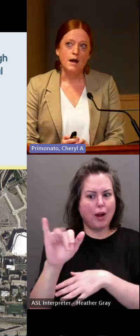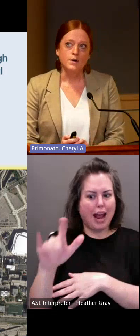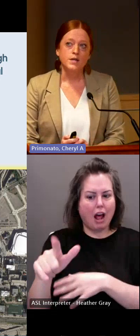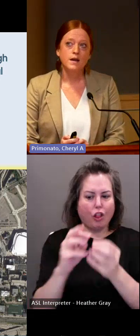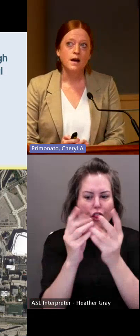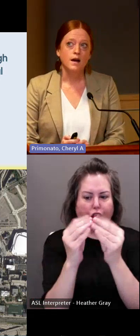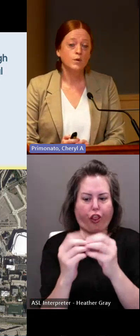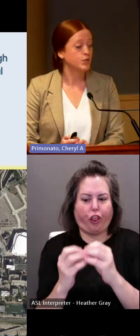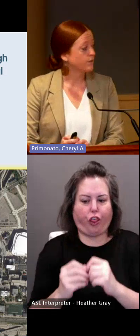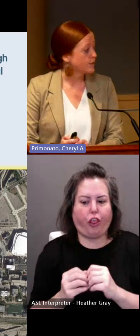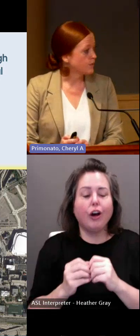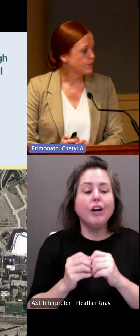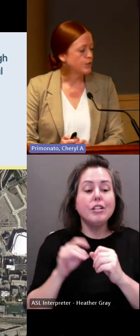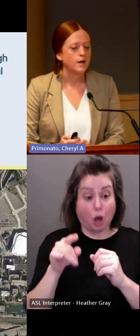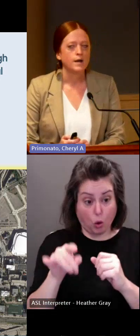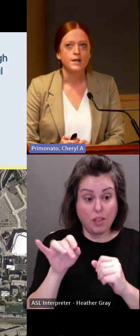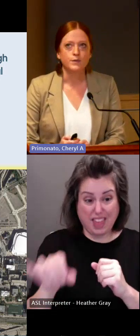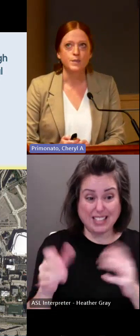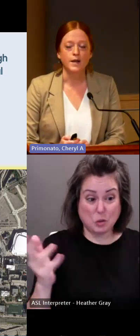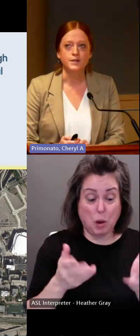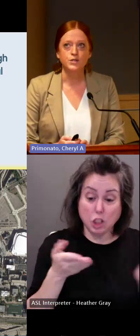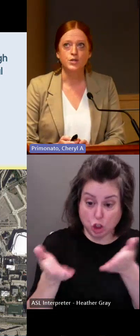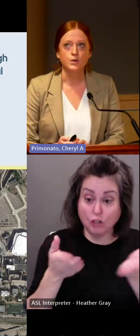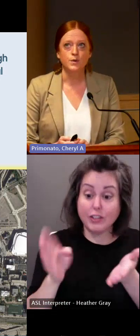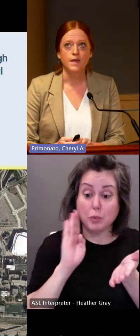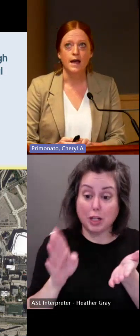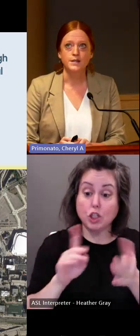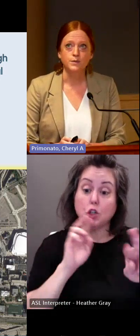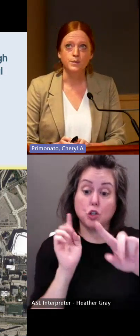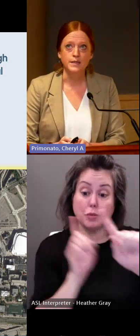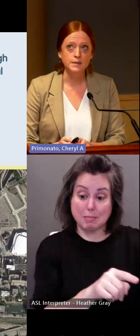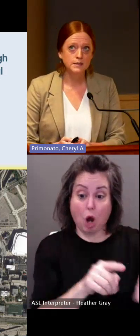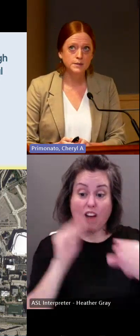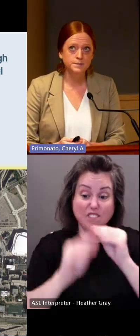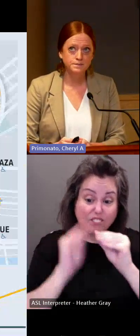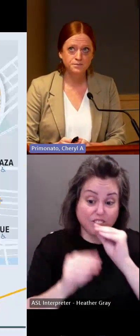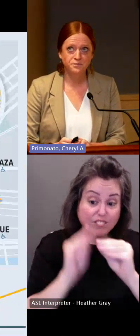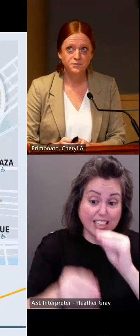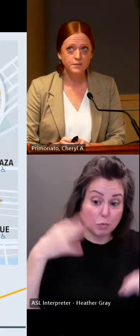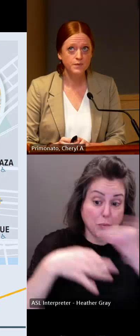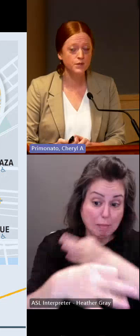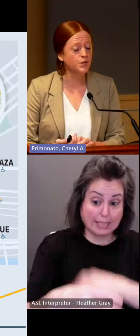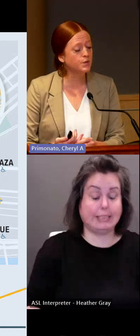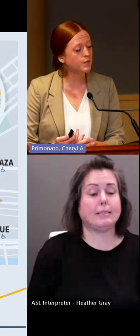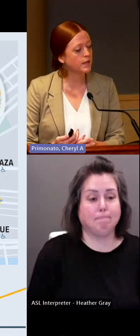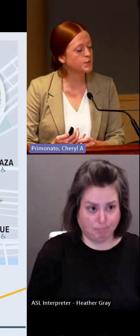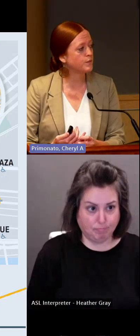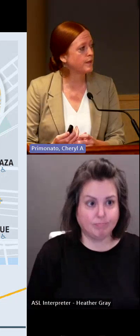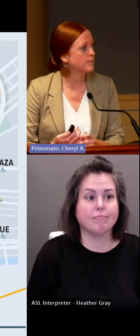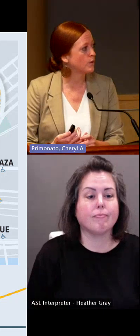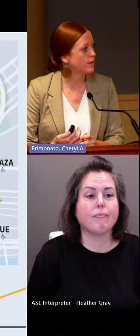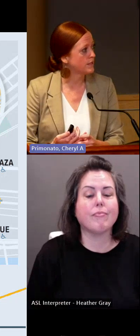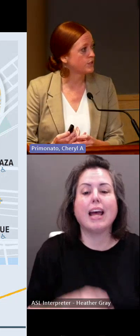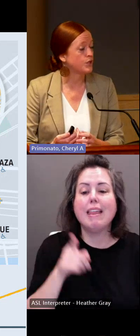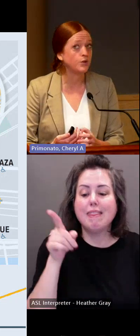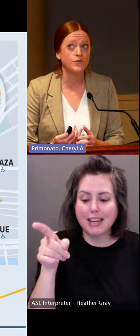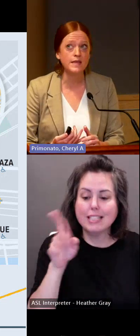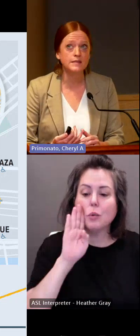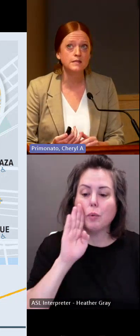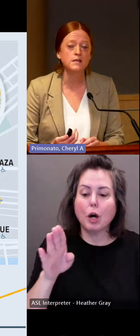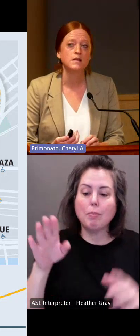minute about what service will do in response to that replacement. So this will be broken